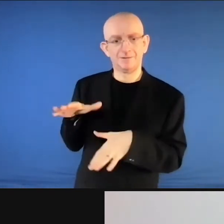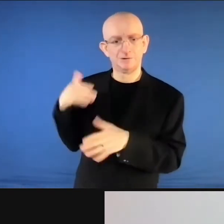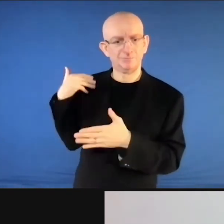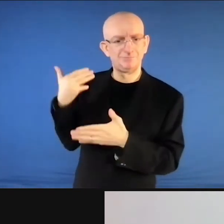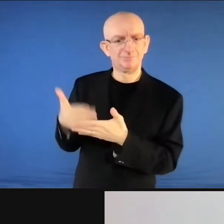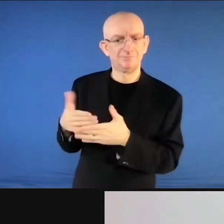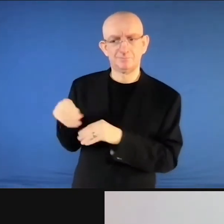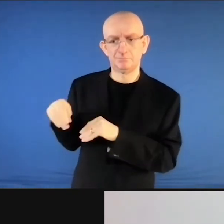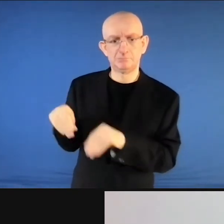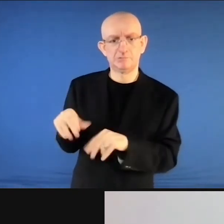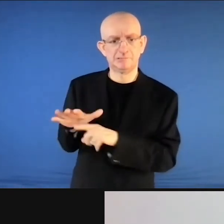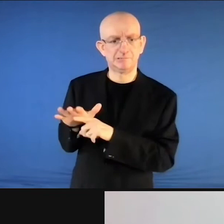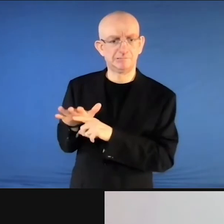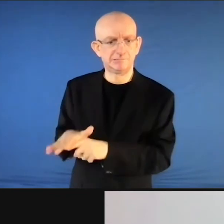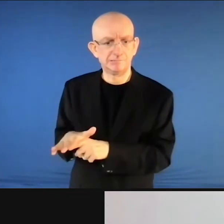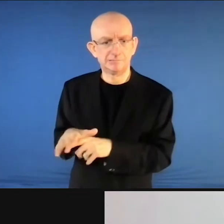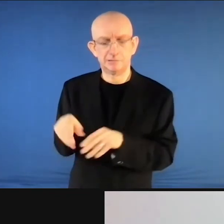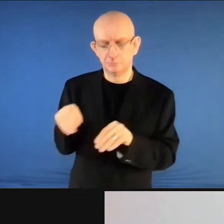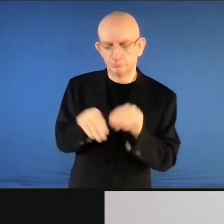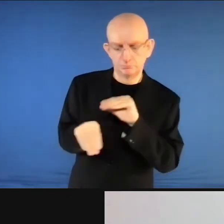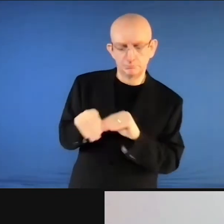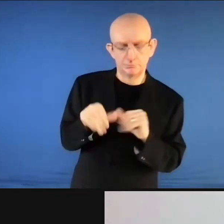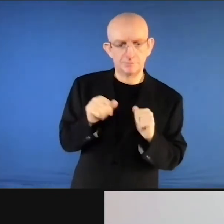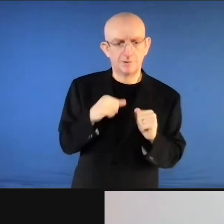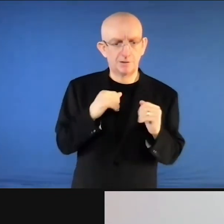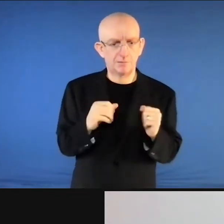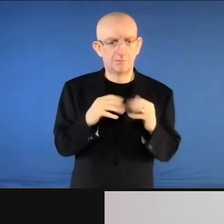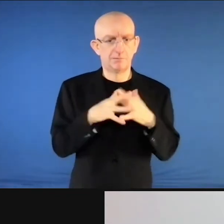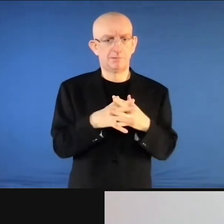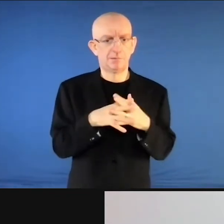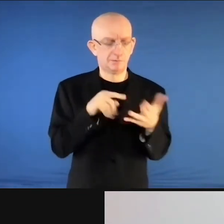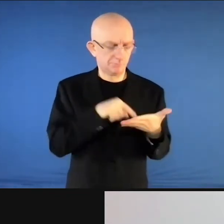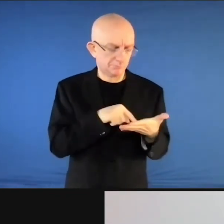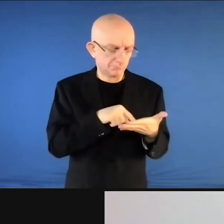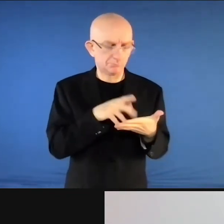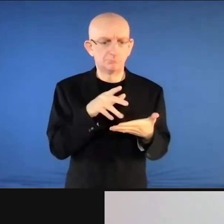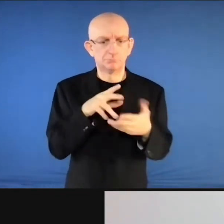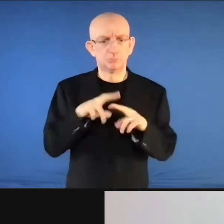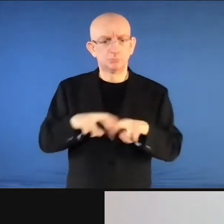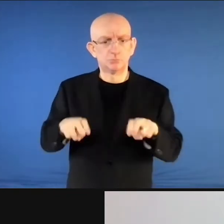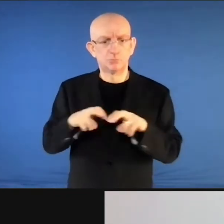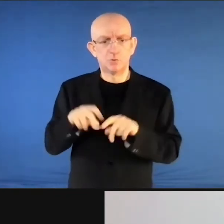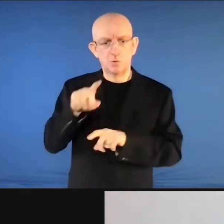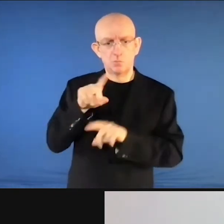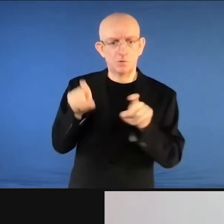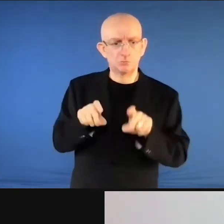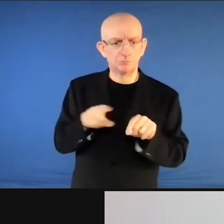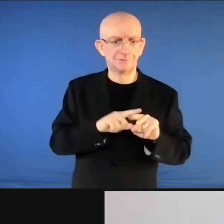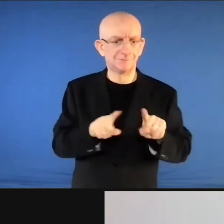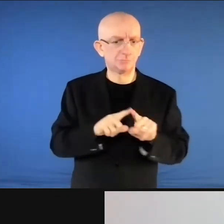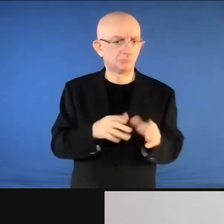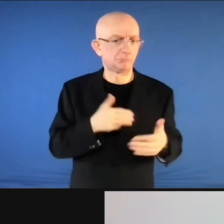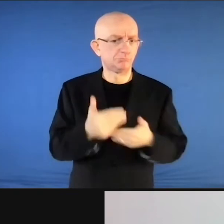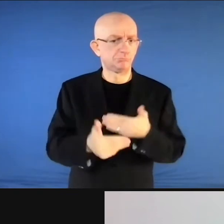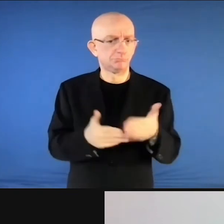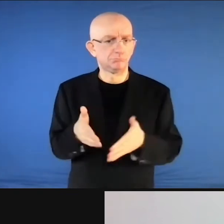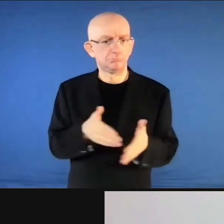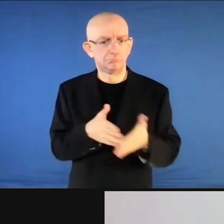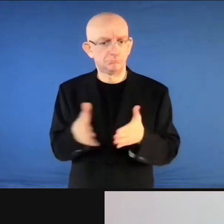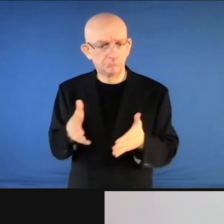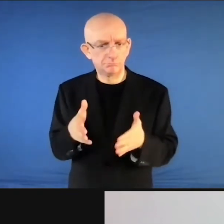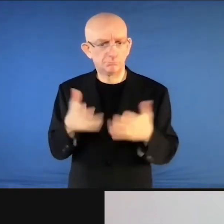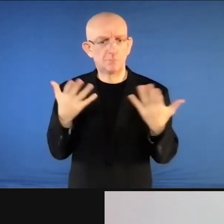good practice, but I wonder about the results of the research. How can we ensure that the results are disseminated